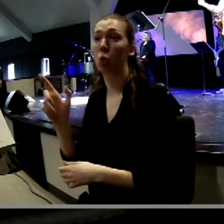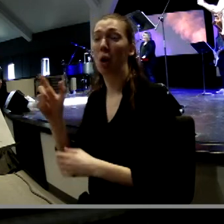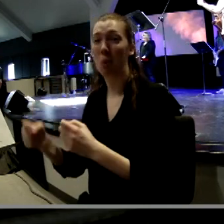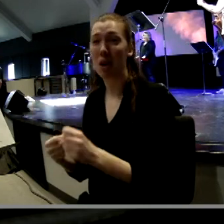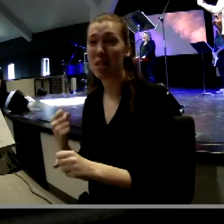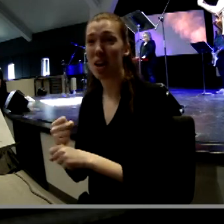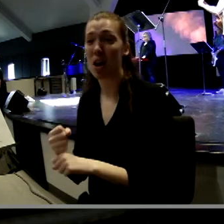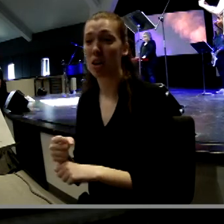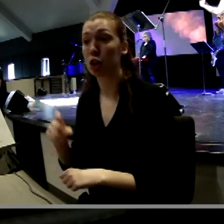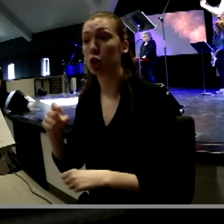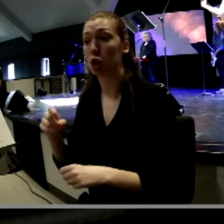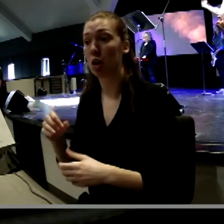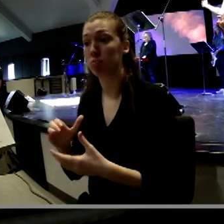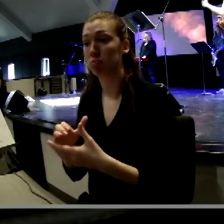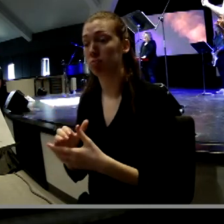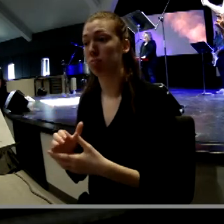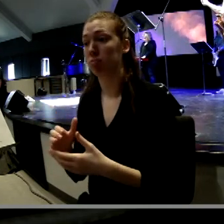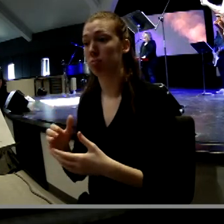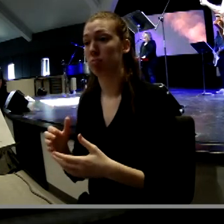But the grace of God, we both go.